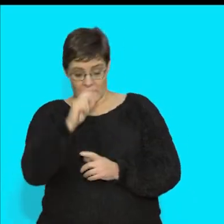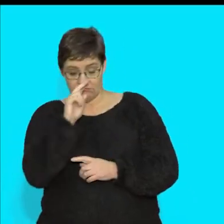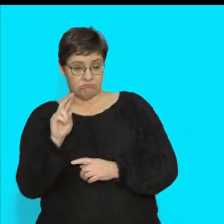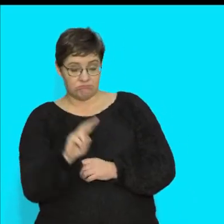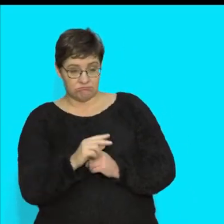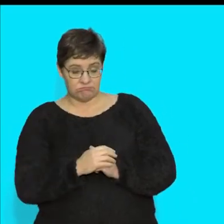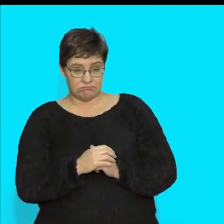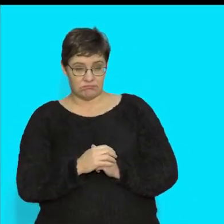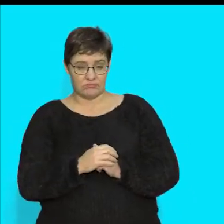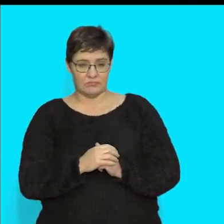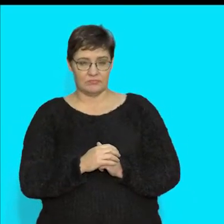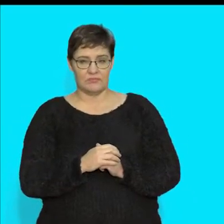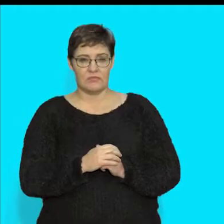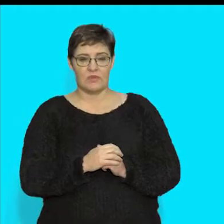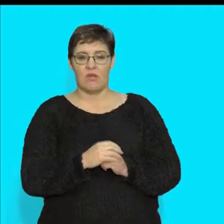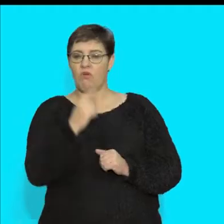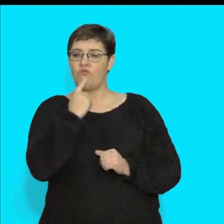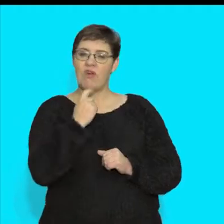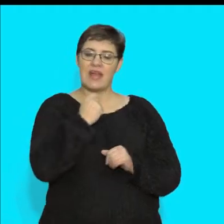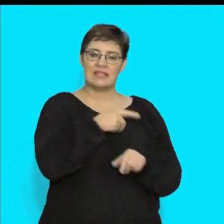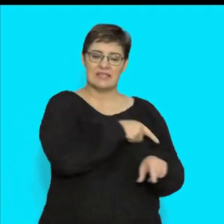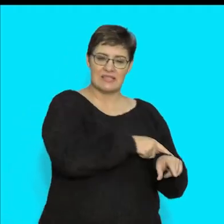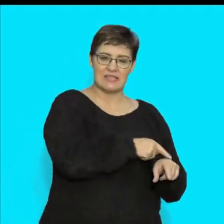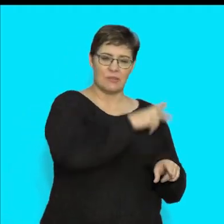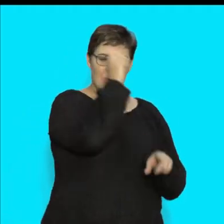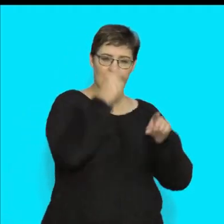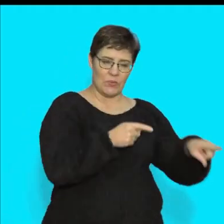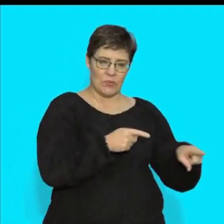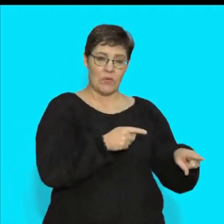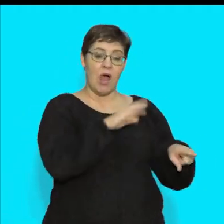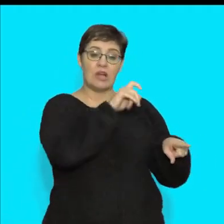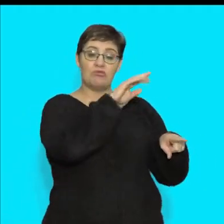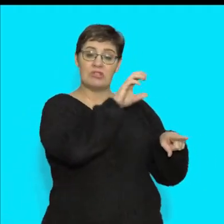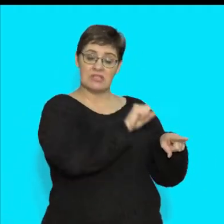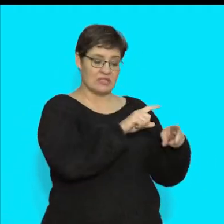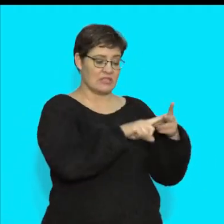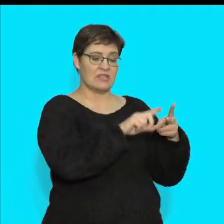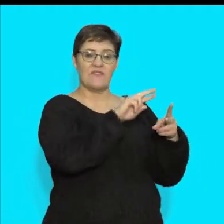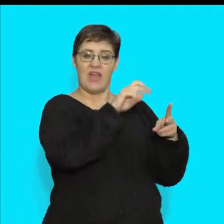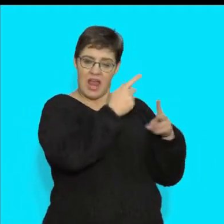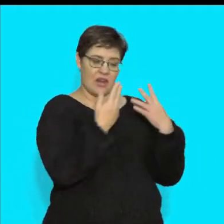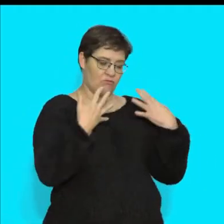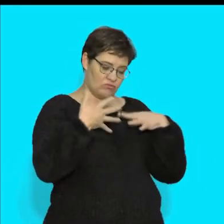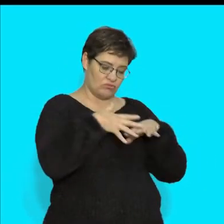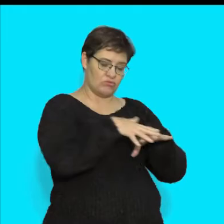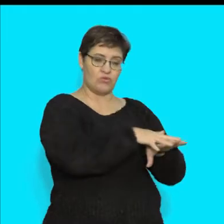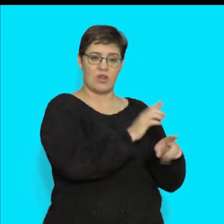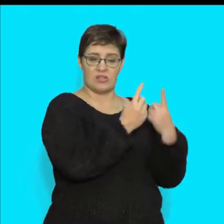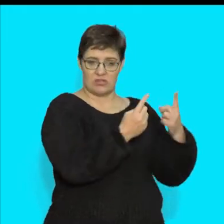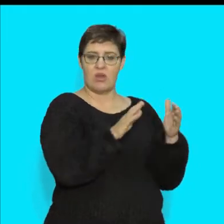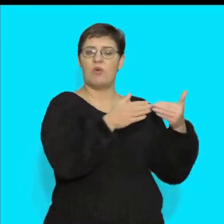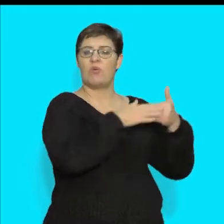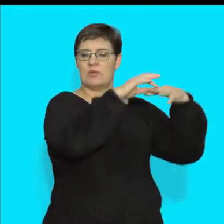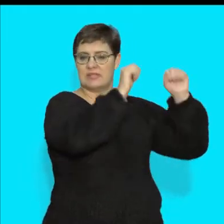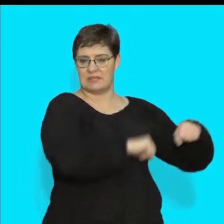you have a look in the reds and the blues, arteries and veins always join one another, all right, closed